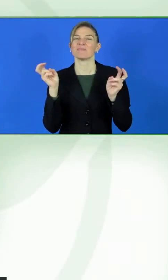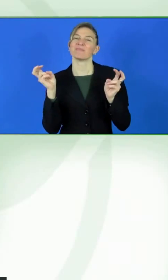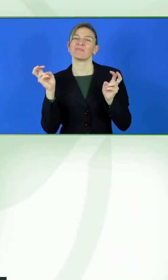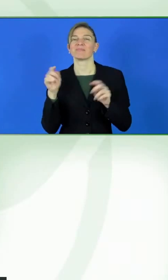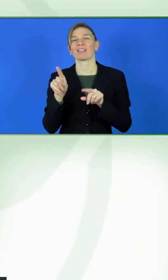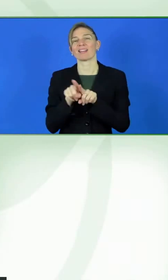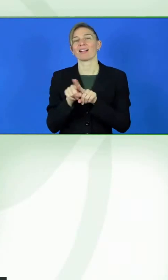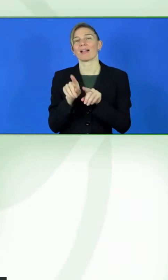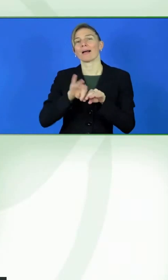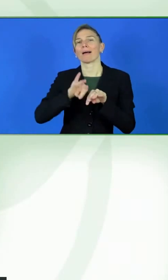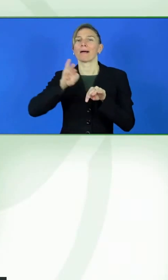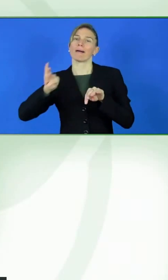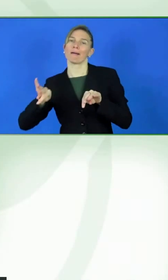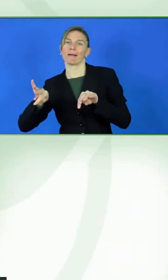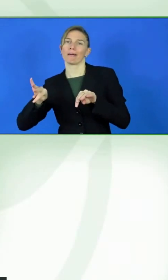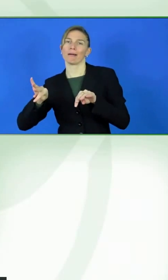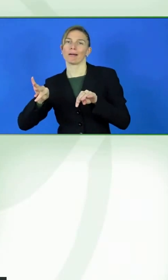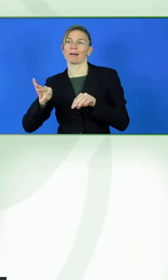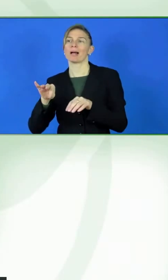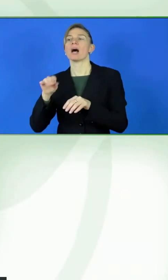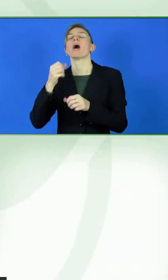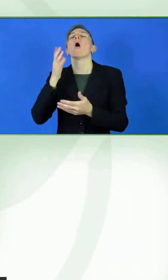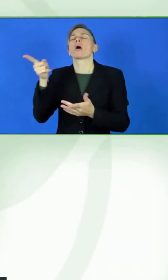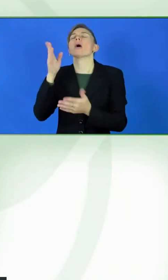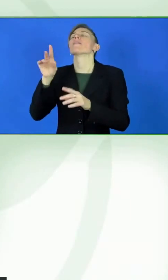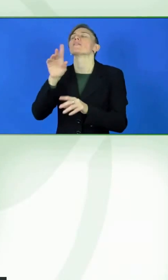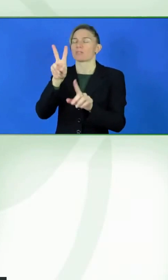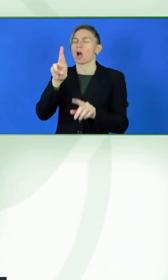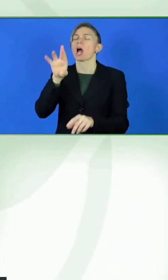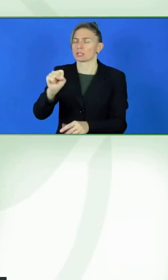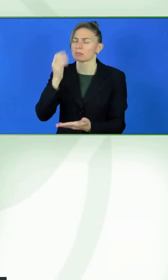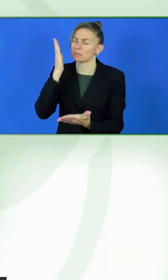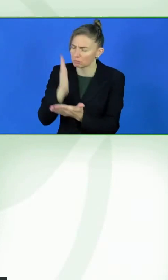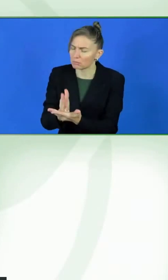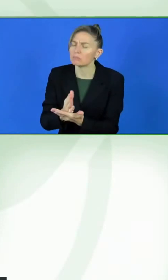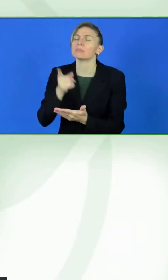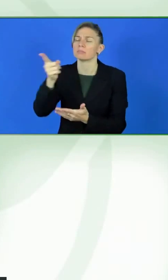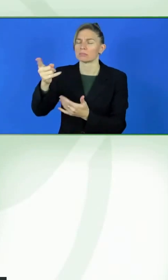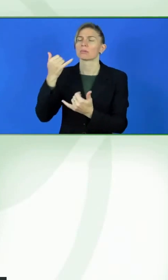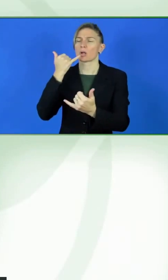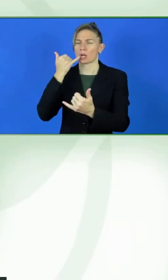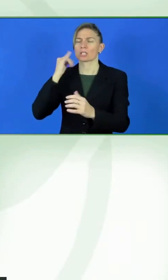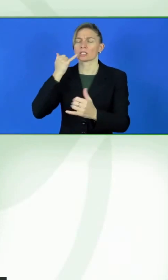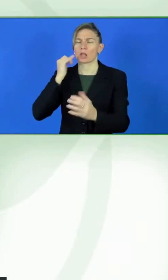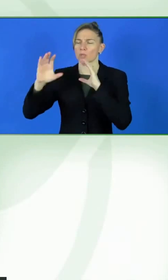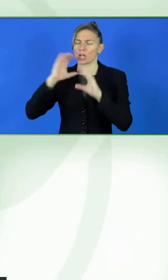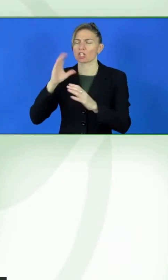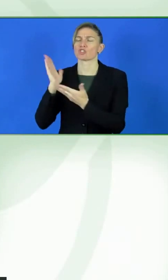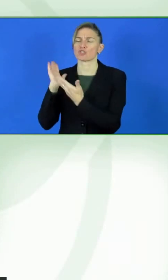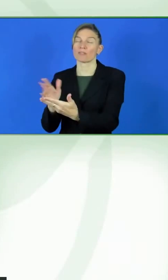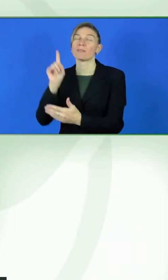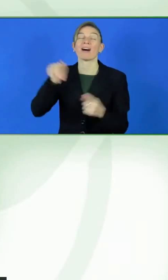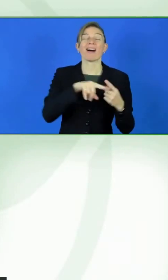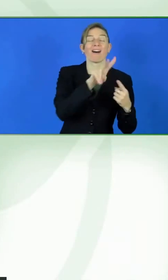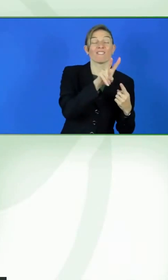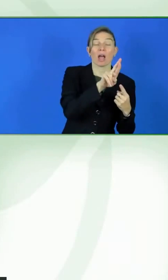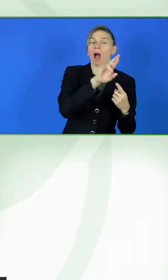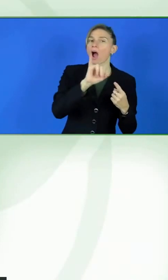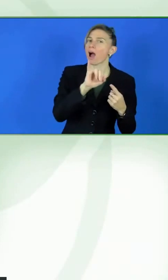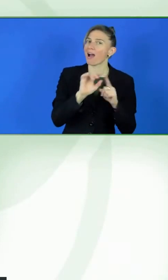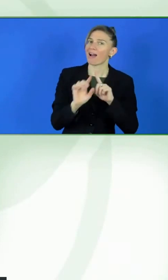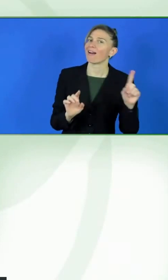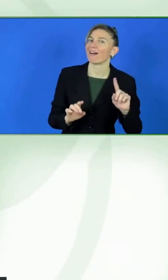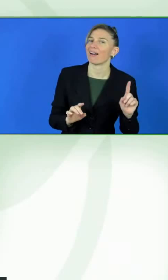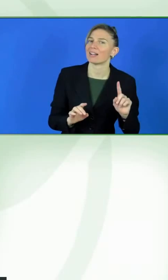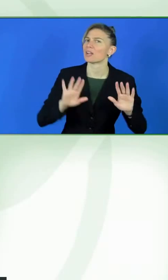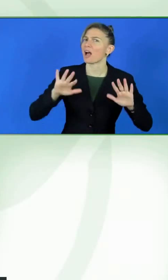while VRI is not. So I'm wondering how this can be done. Another one is